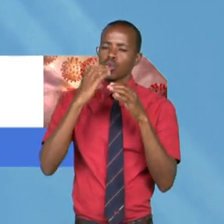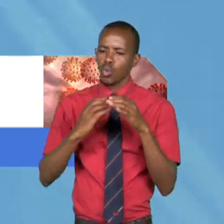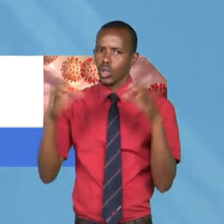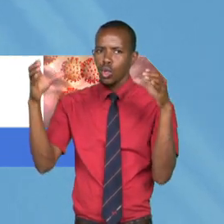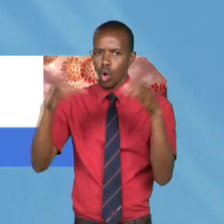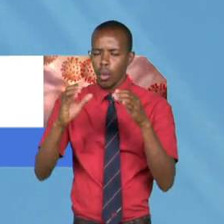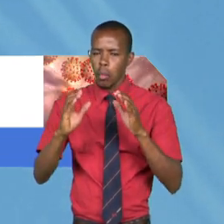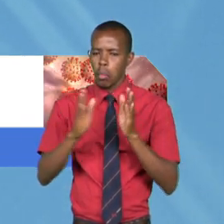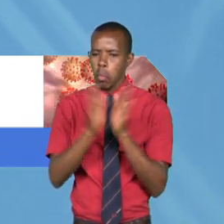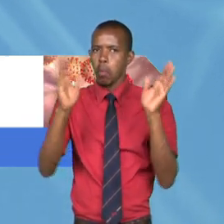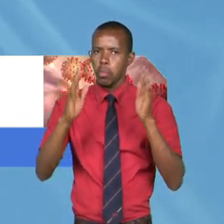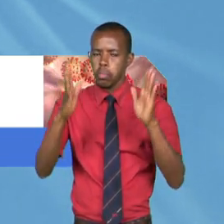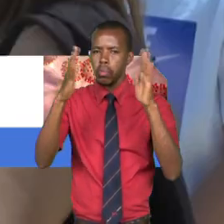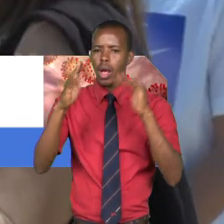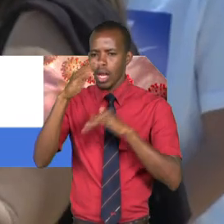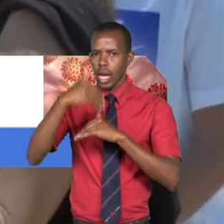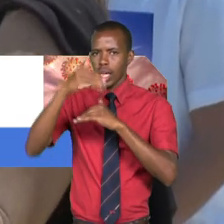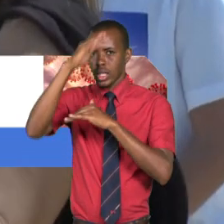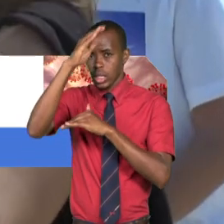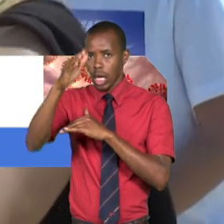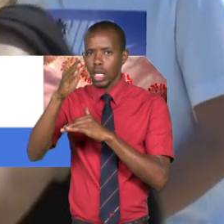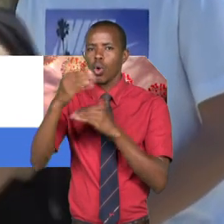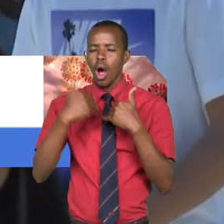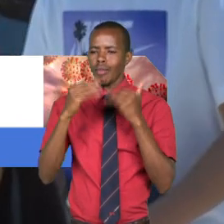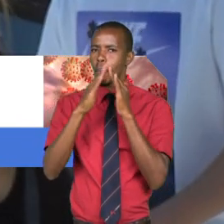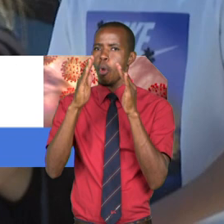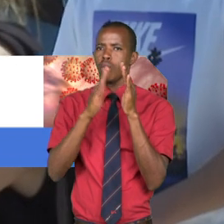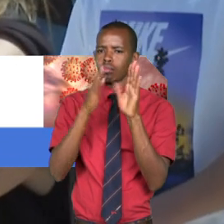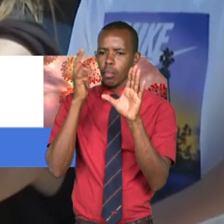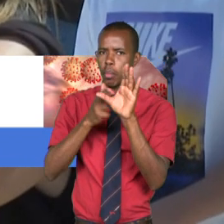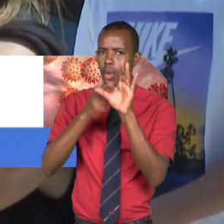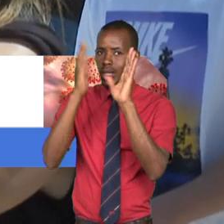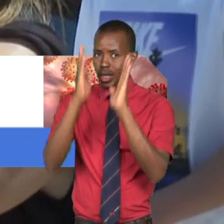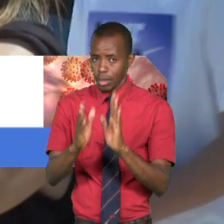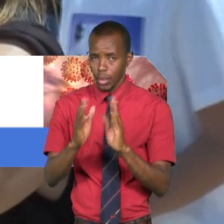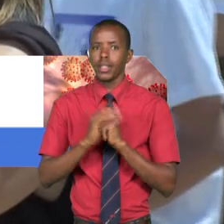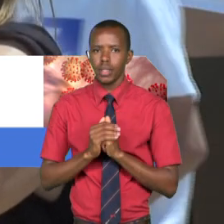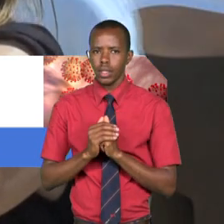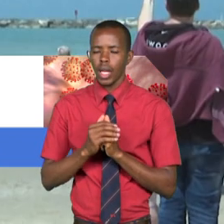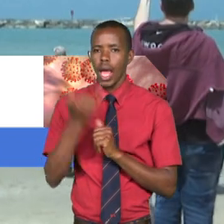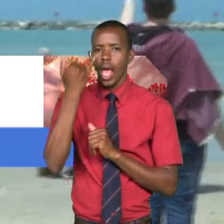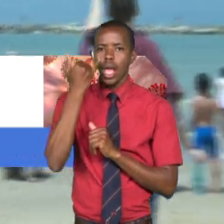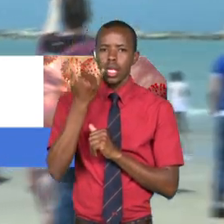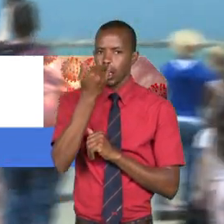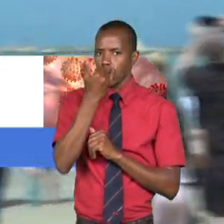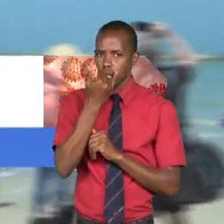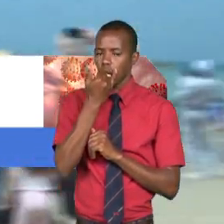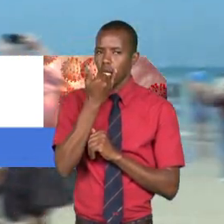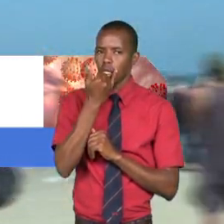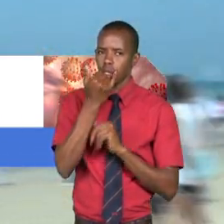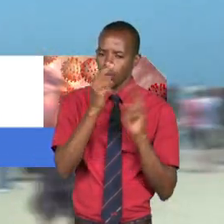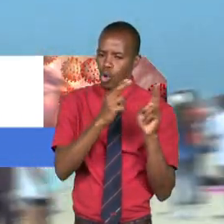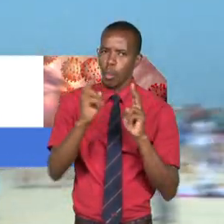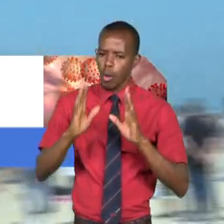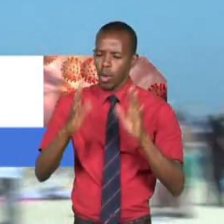public celebrations on a following Sunday in order to attract more participation. In the state of Israel, it is a formal holiday, so